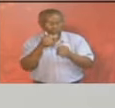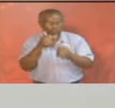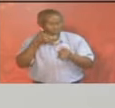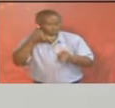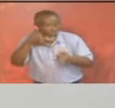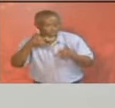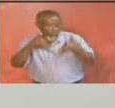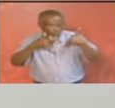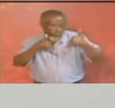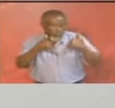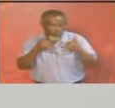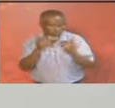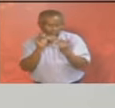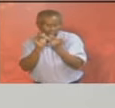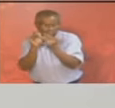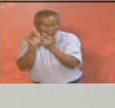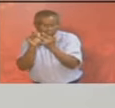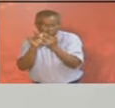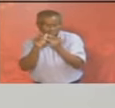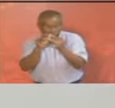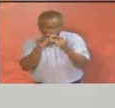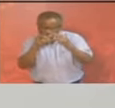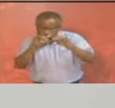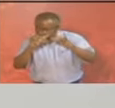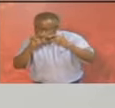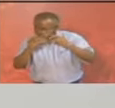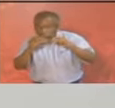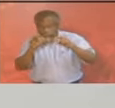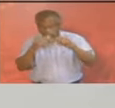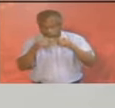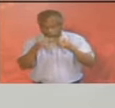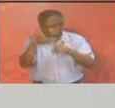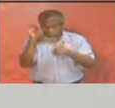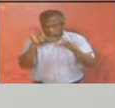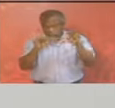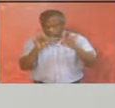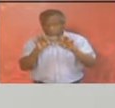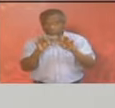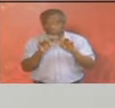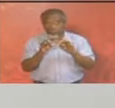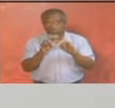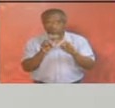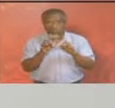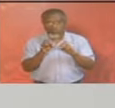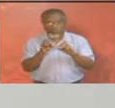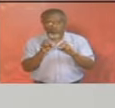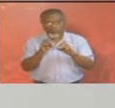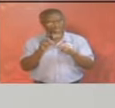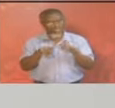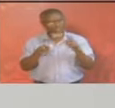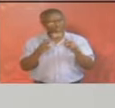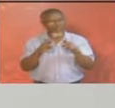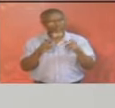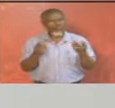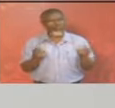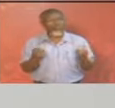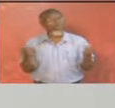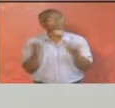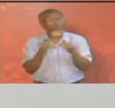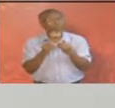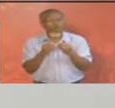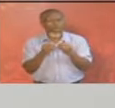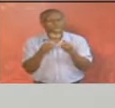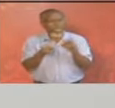in place, and there isn't actually anything additional that can be done from our end as the health